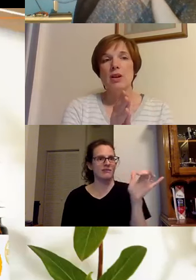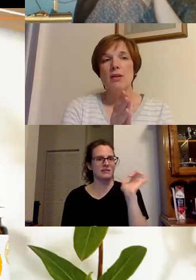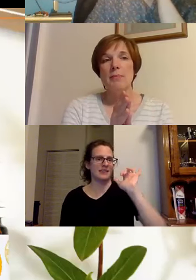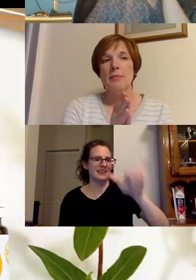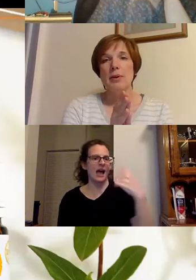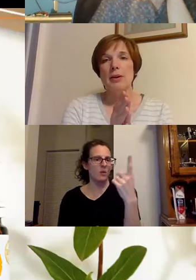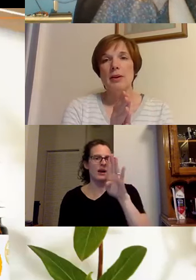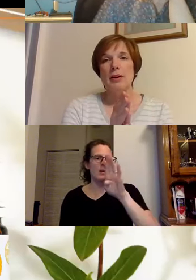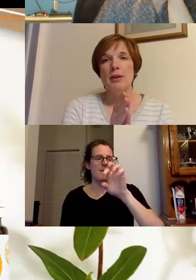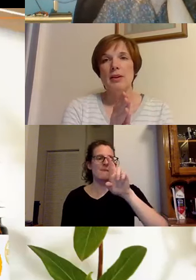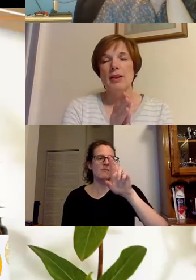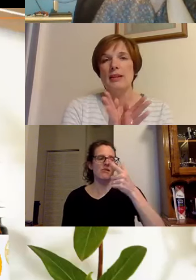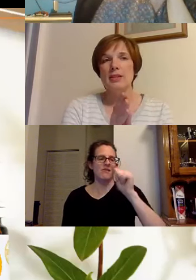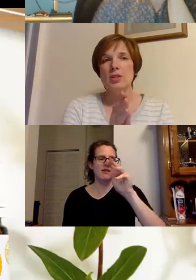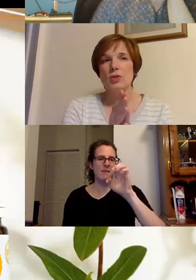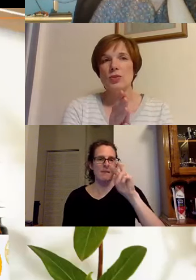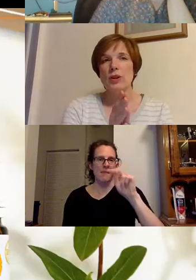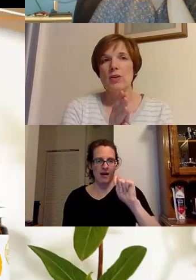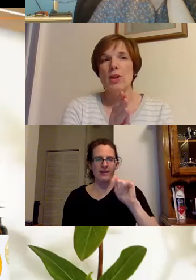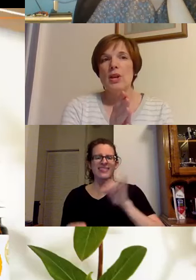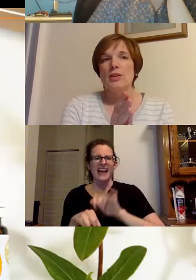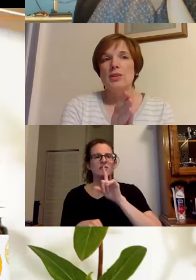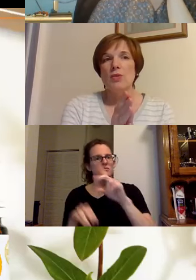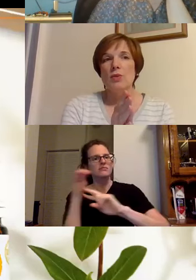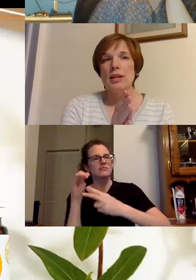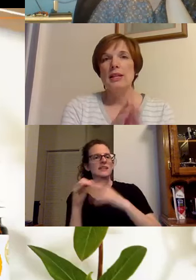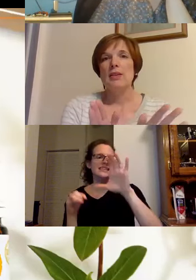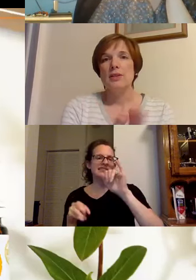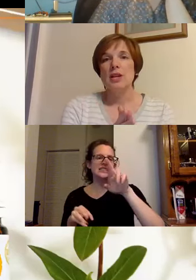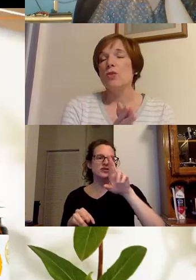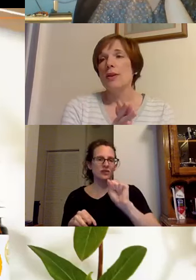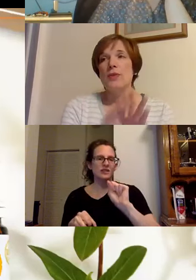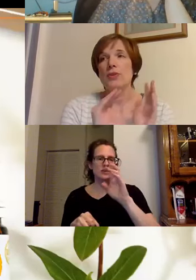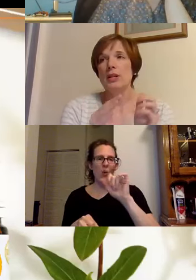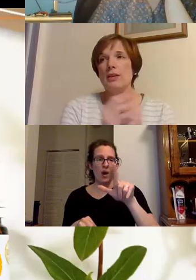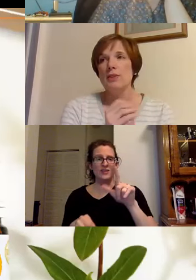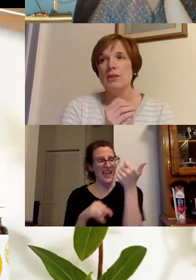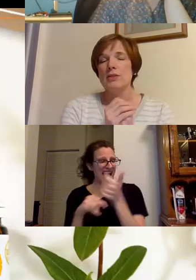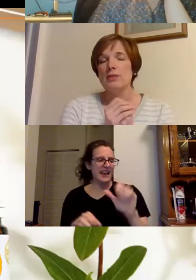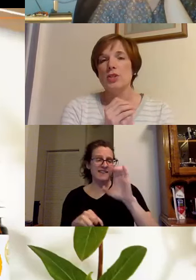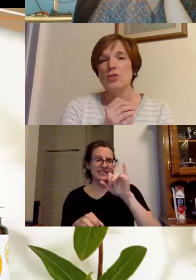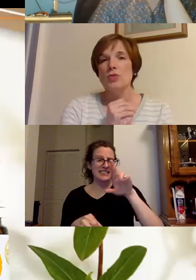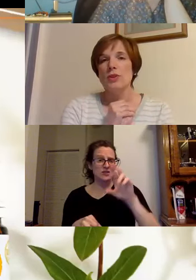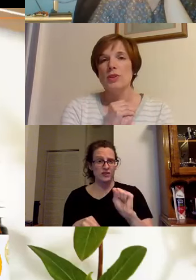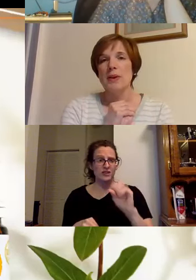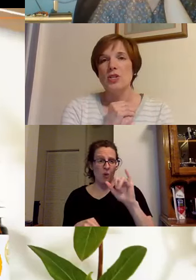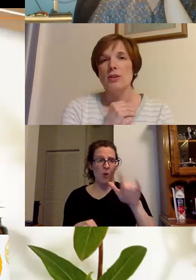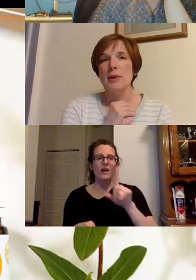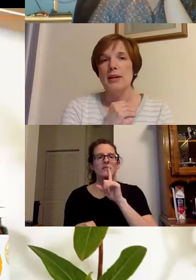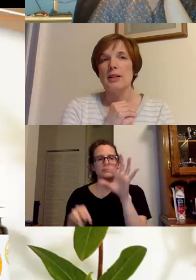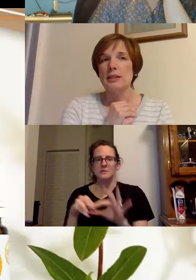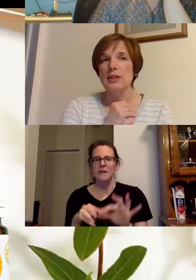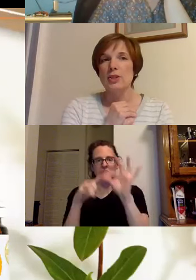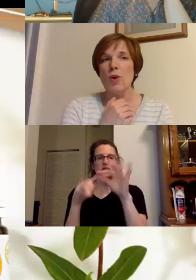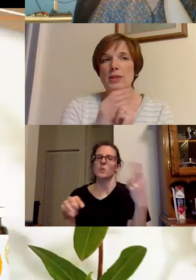was a citrus oil. So any of the grapefruit, any of the citrus oils especially,